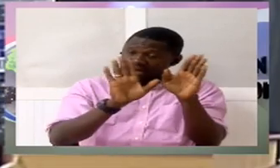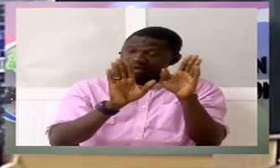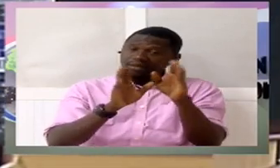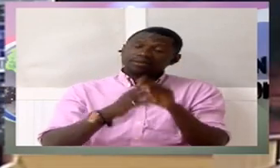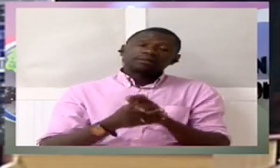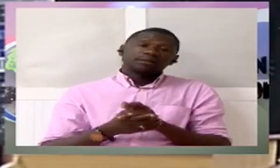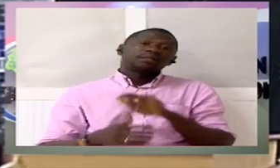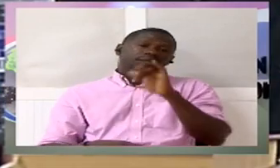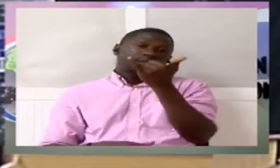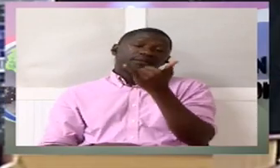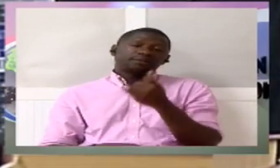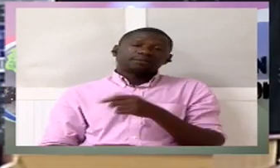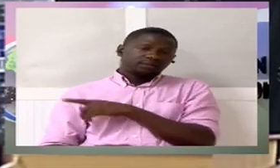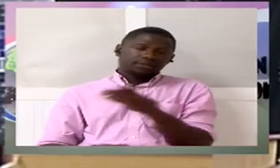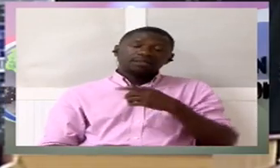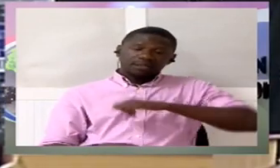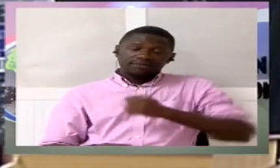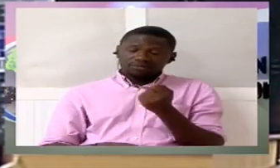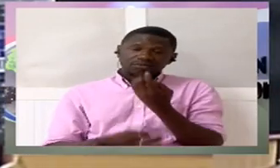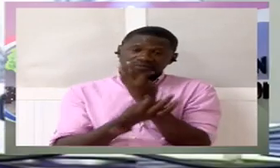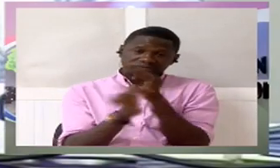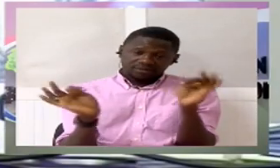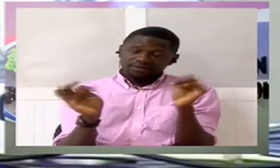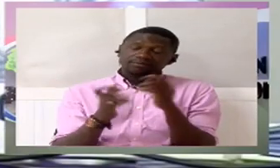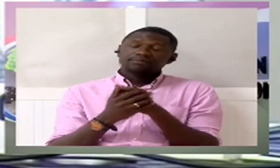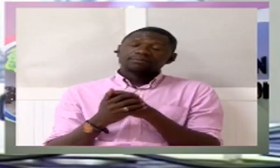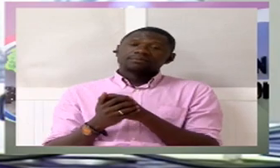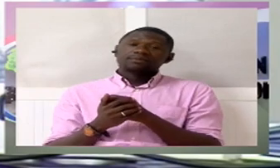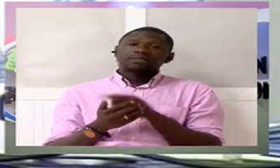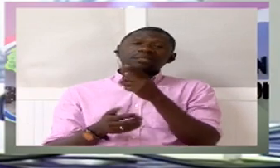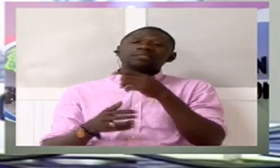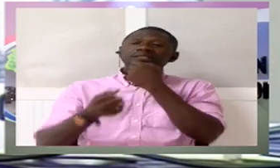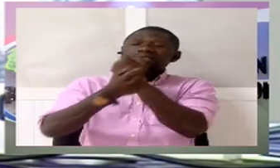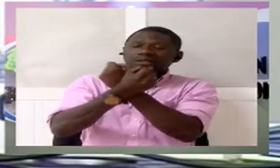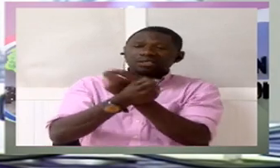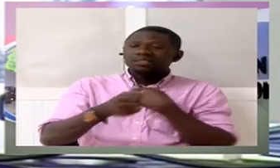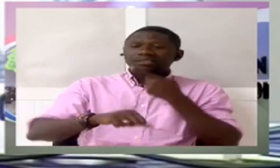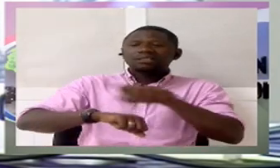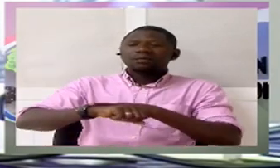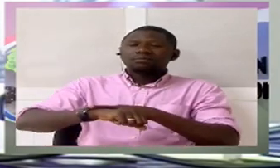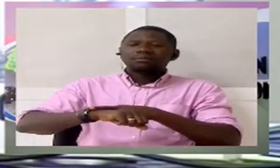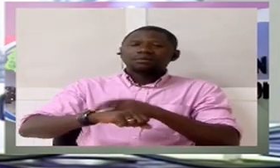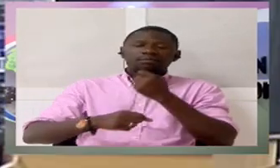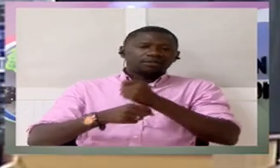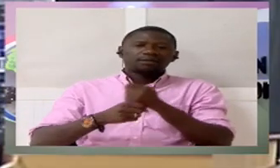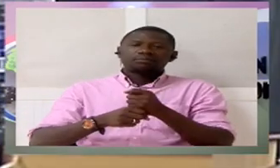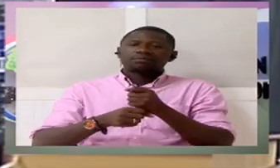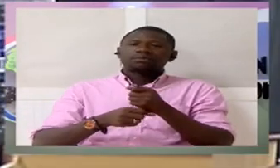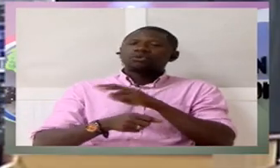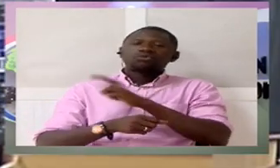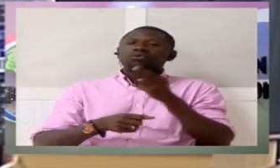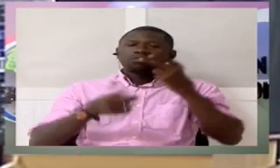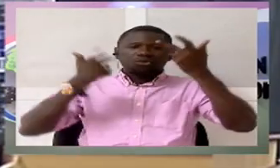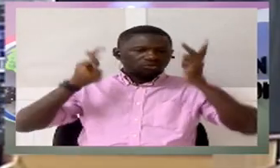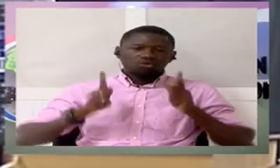Balanta purkabula. Yes, they refused to release him. His detention at this period became unlawful. Ilamuto wato